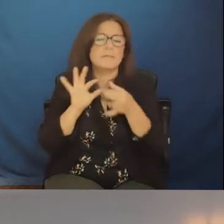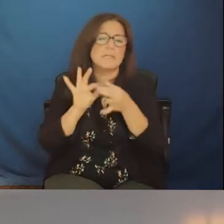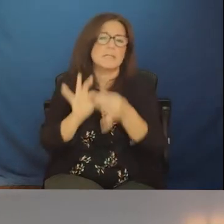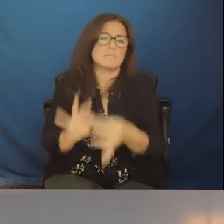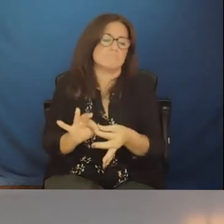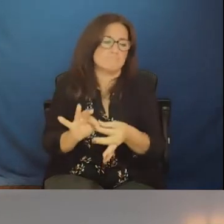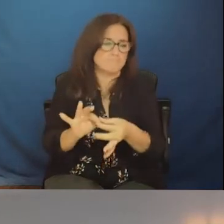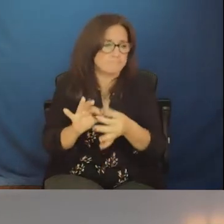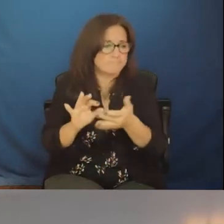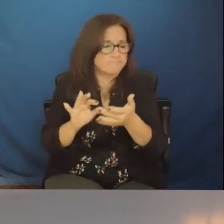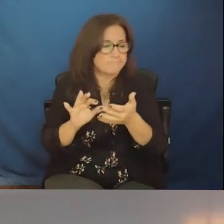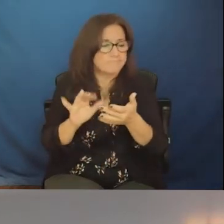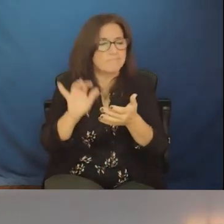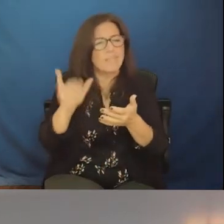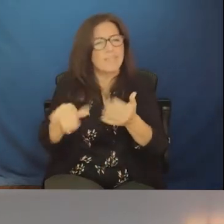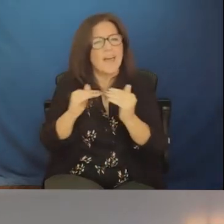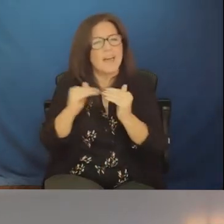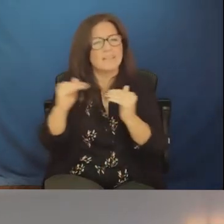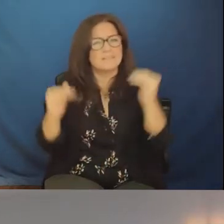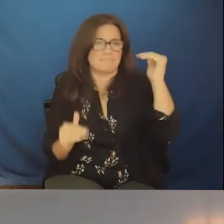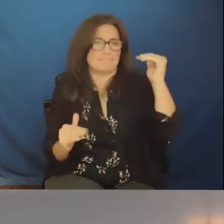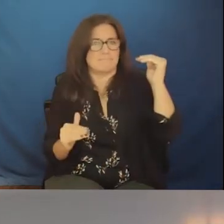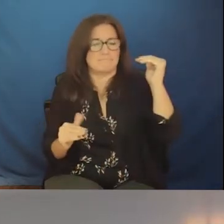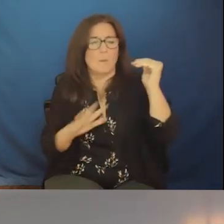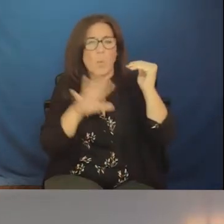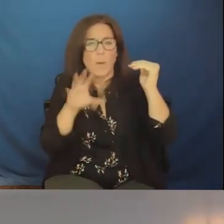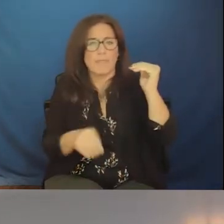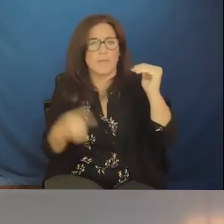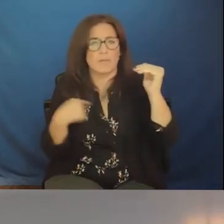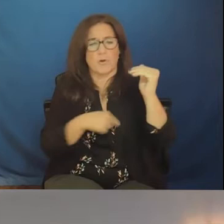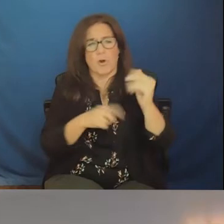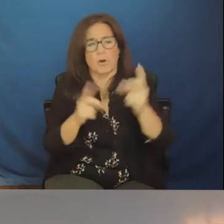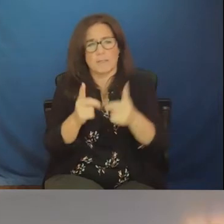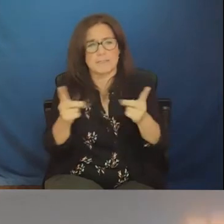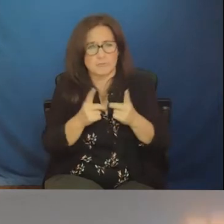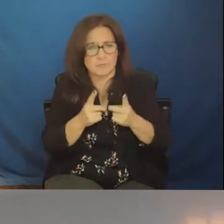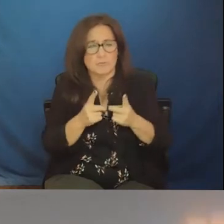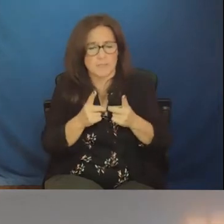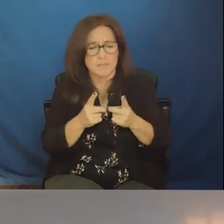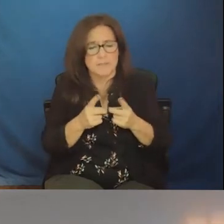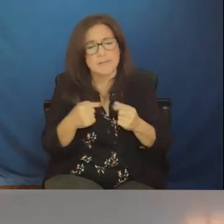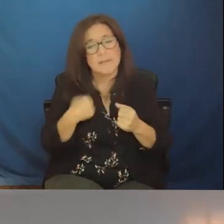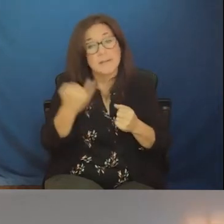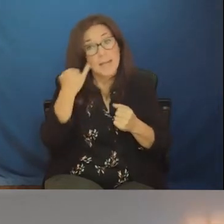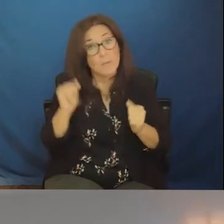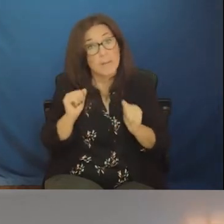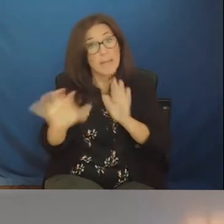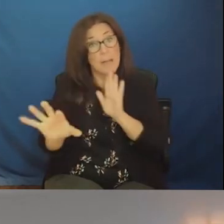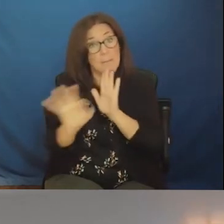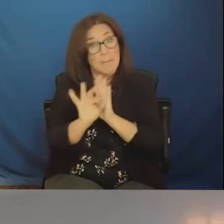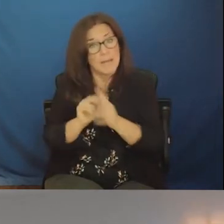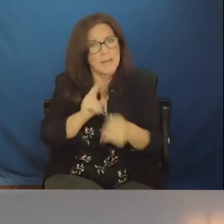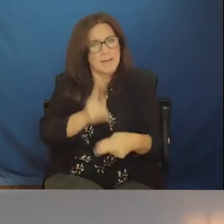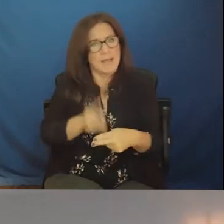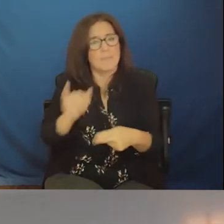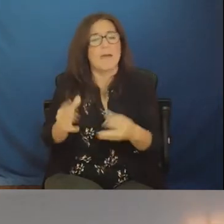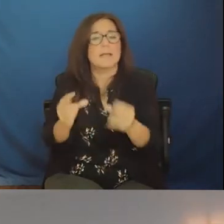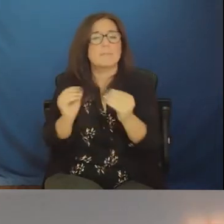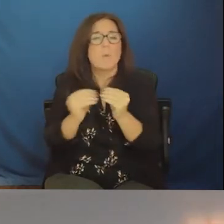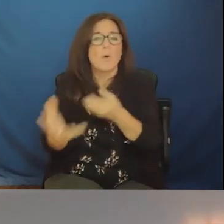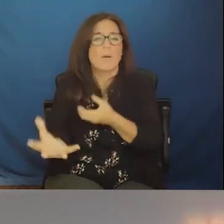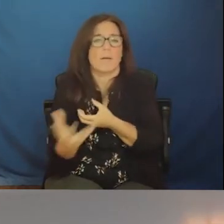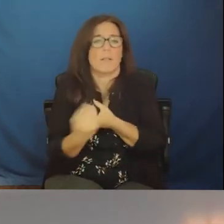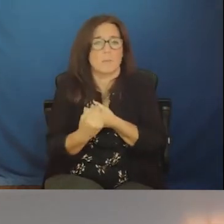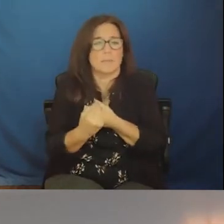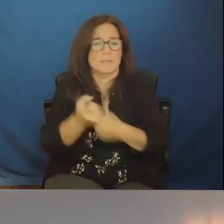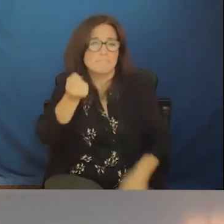just the disparity in our district. And so maybe if we can pick a name that is more inclusive, because sometimes things are named simply for